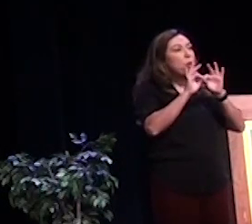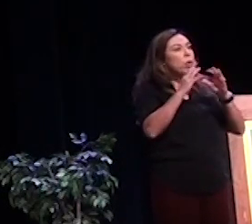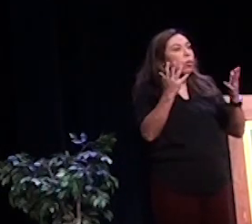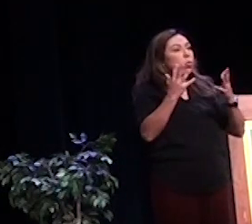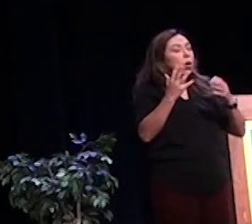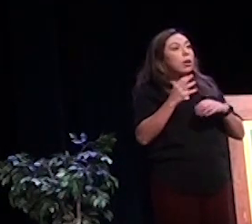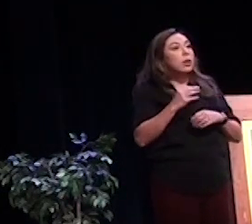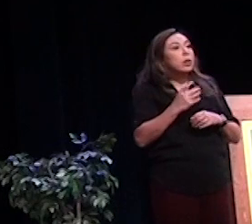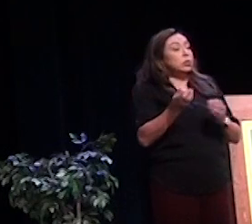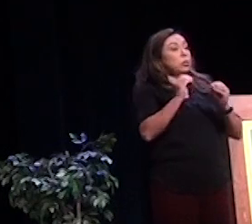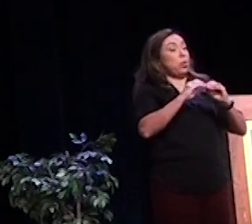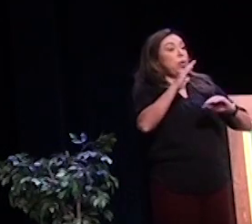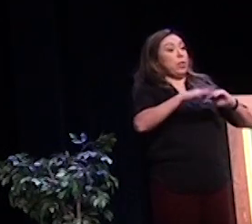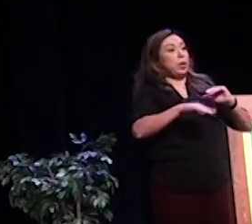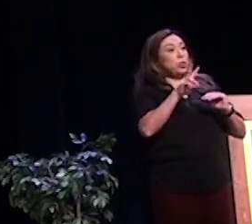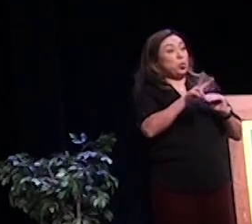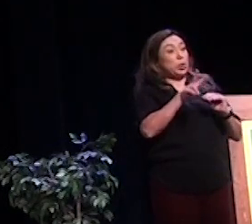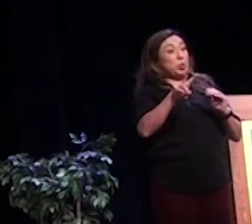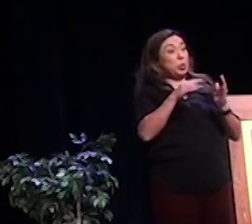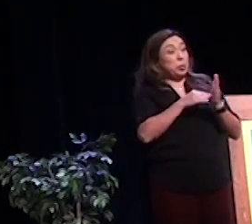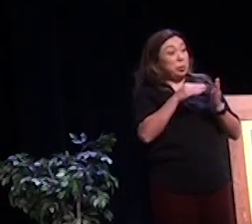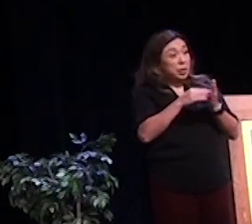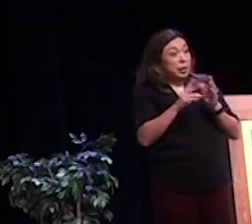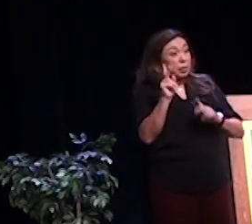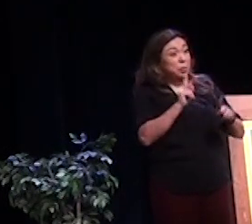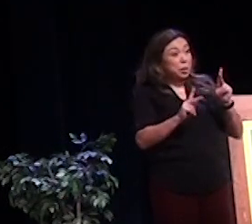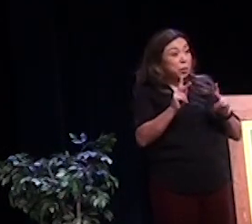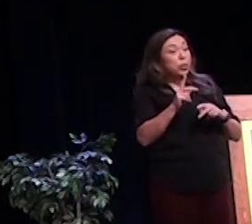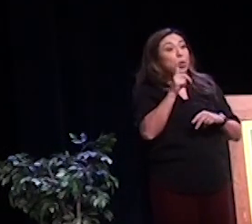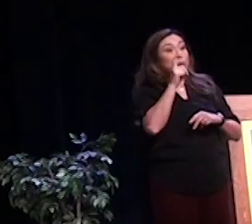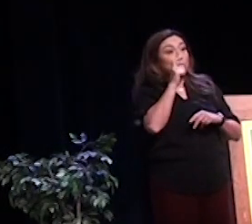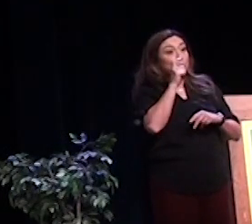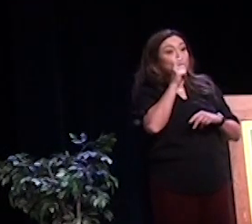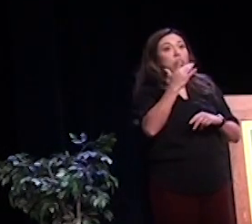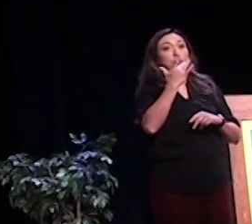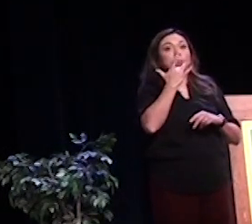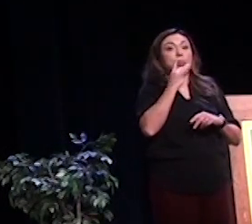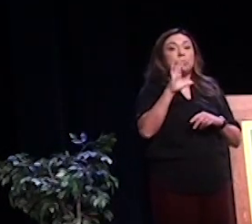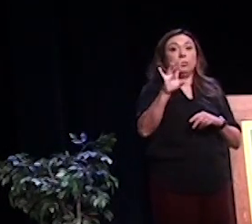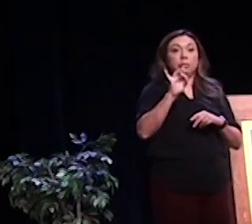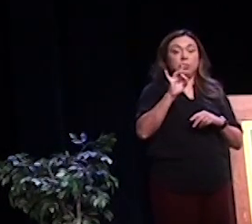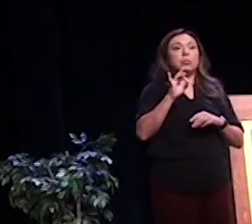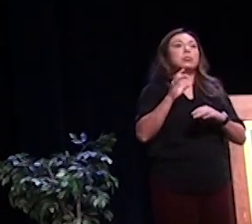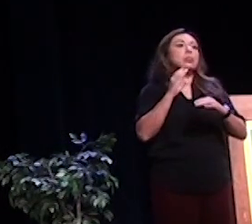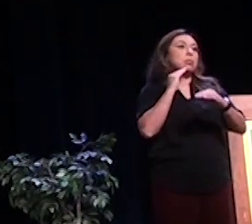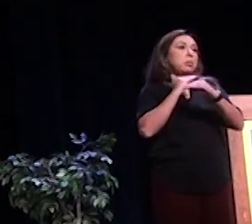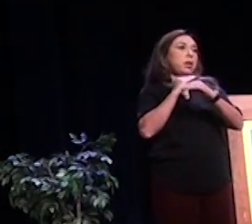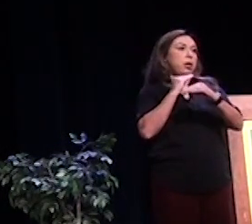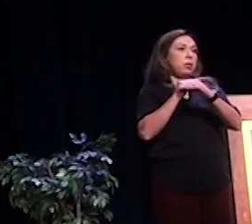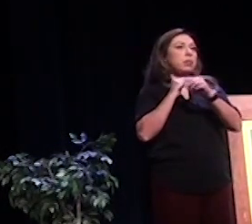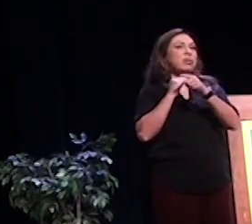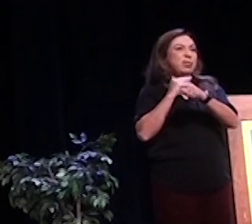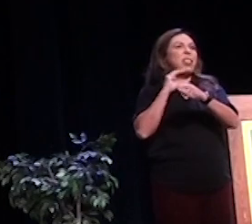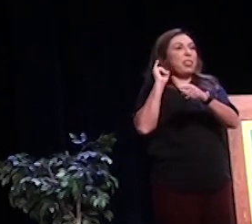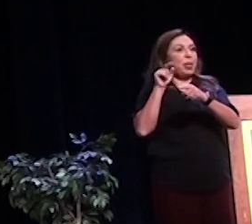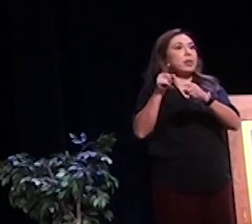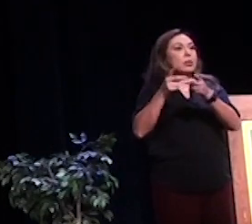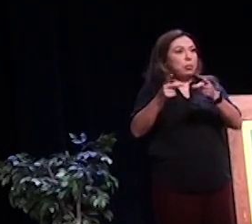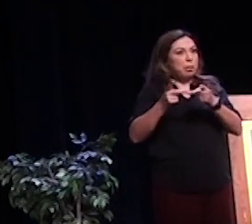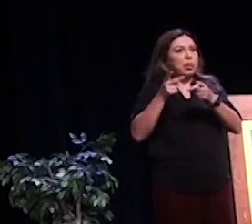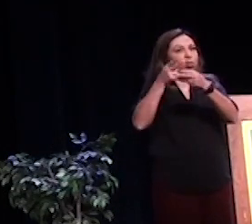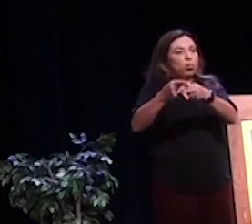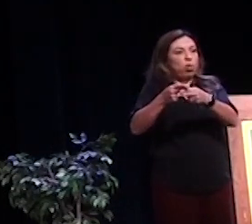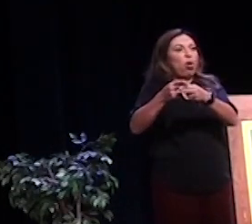that there are more than 22 million Americans that choose manufacturing housing as the place to call home. And